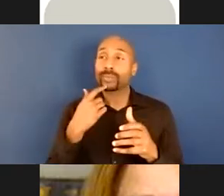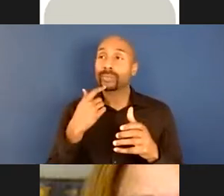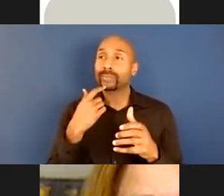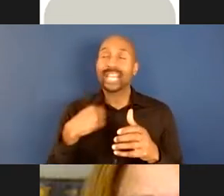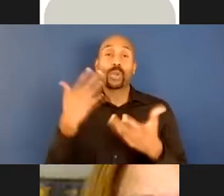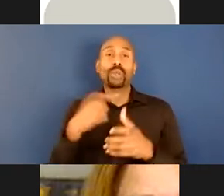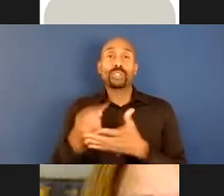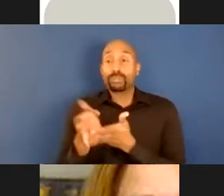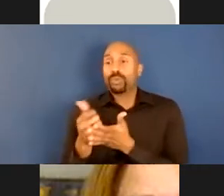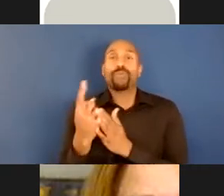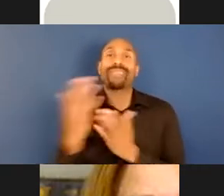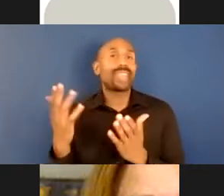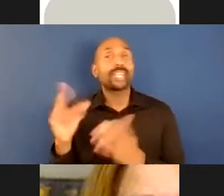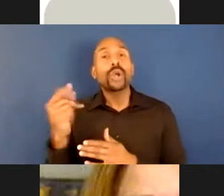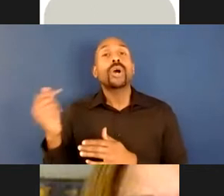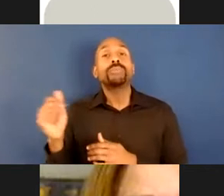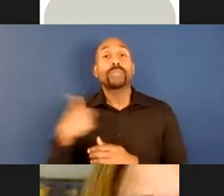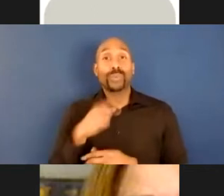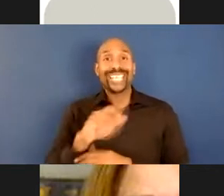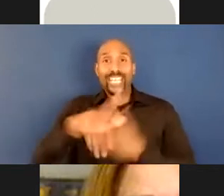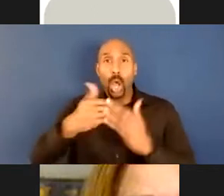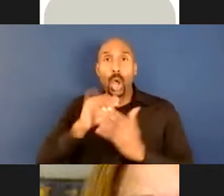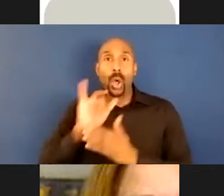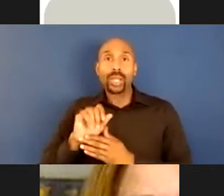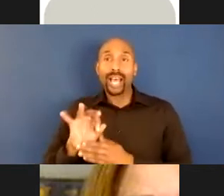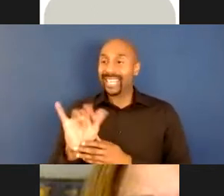We are in dire need.